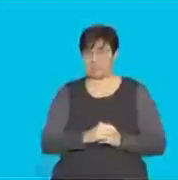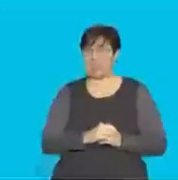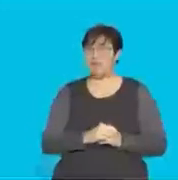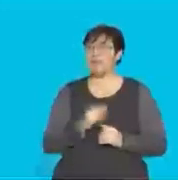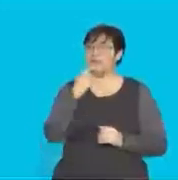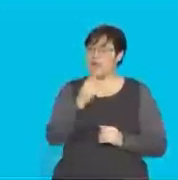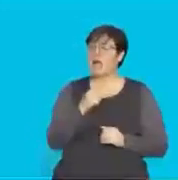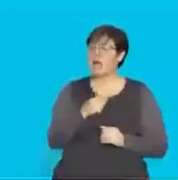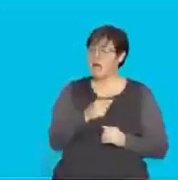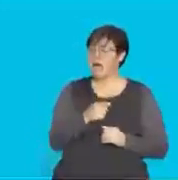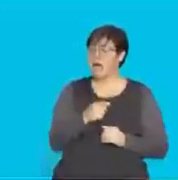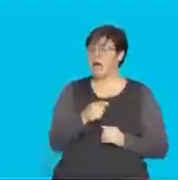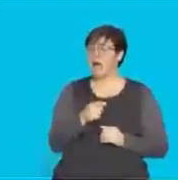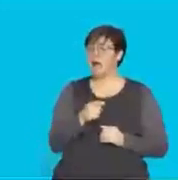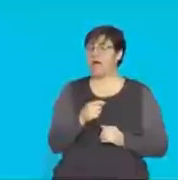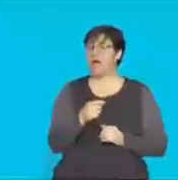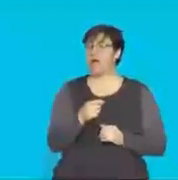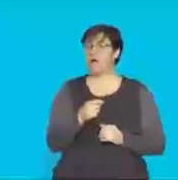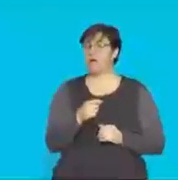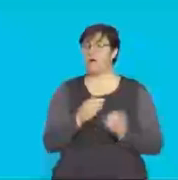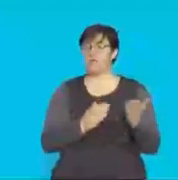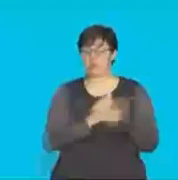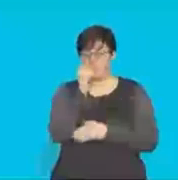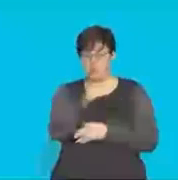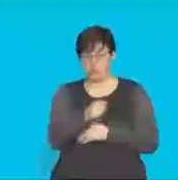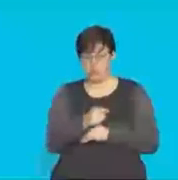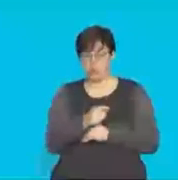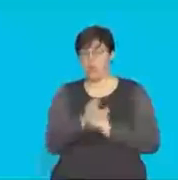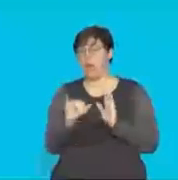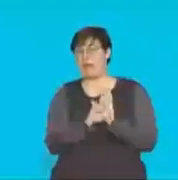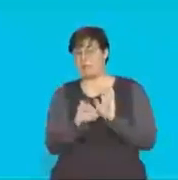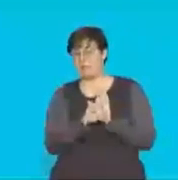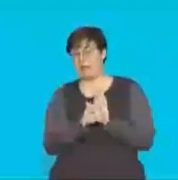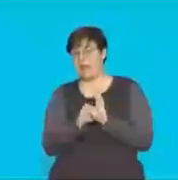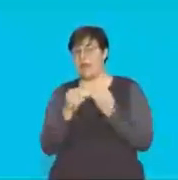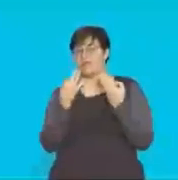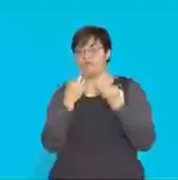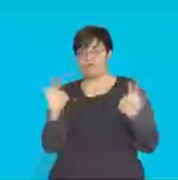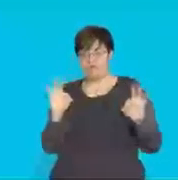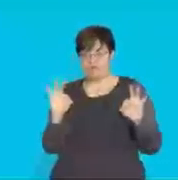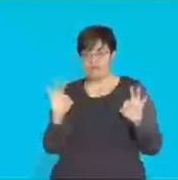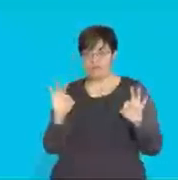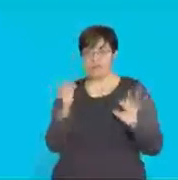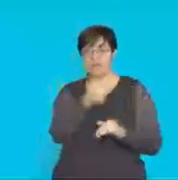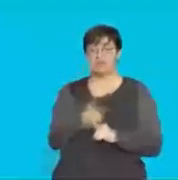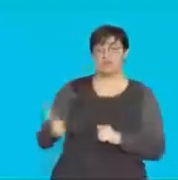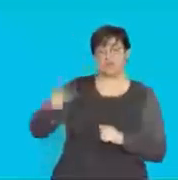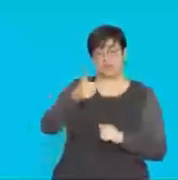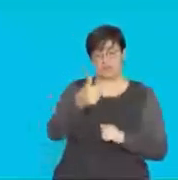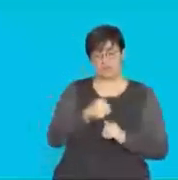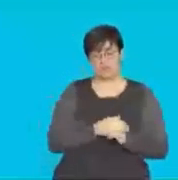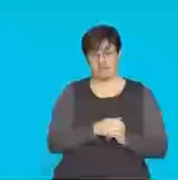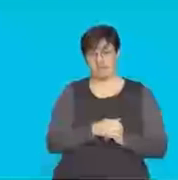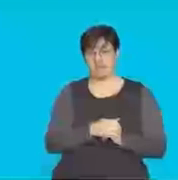this illustration, it's important that when we go through this, we identify the free earlobes as being the dominant